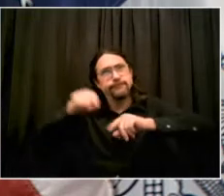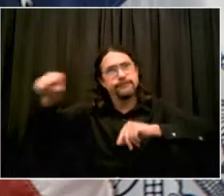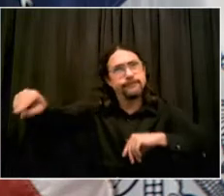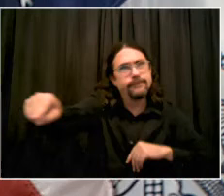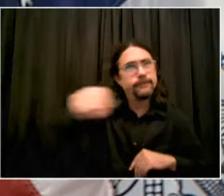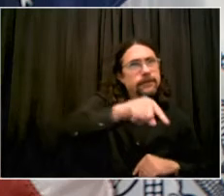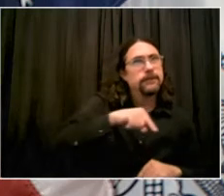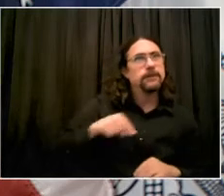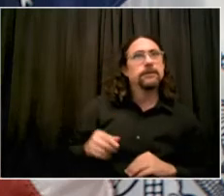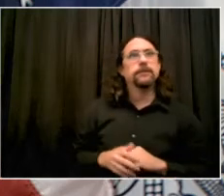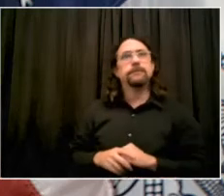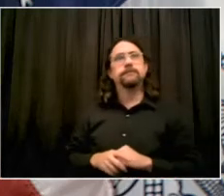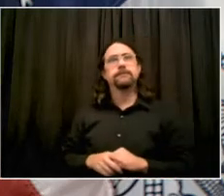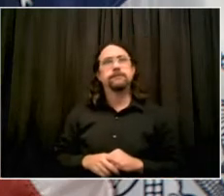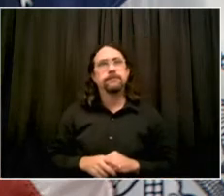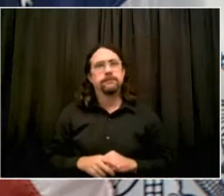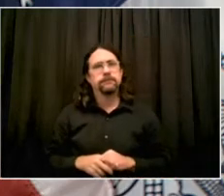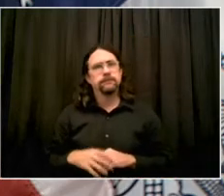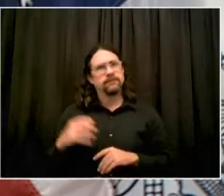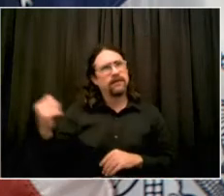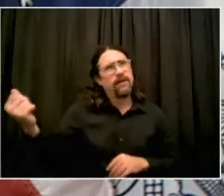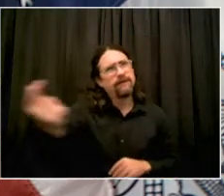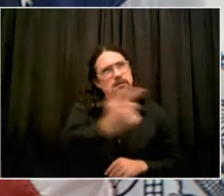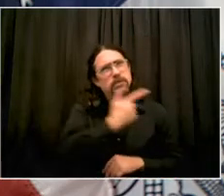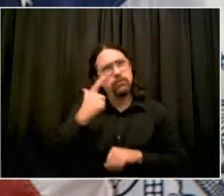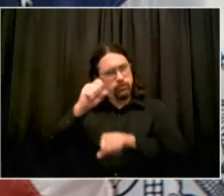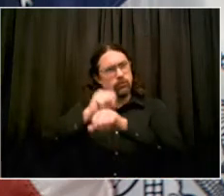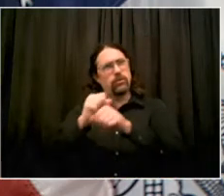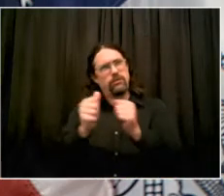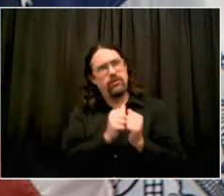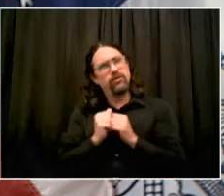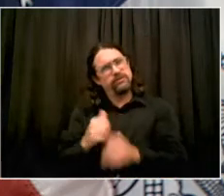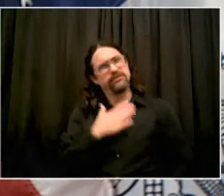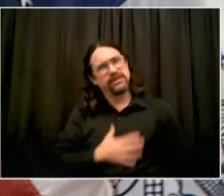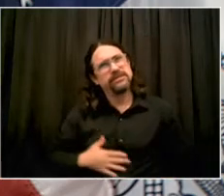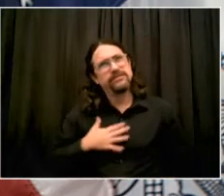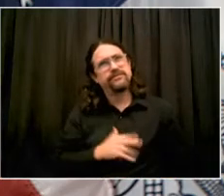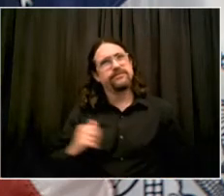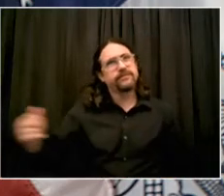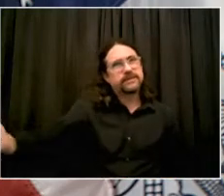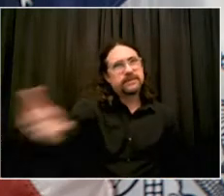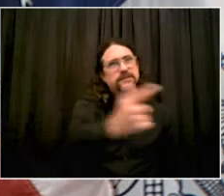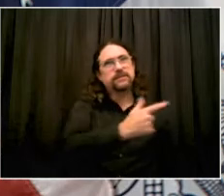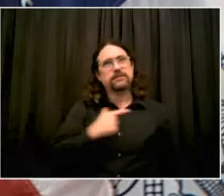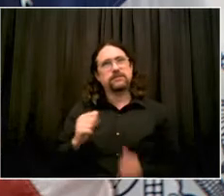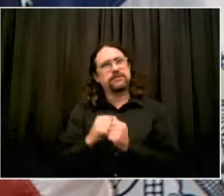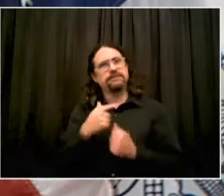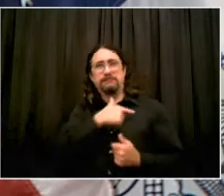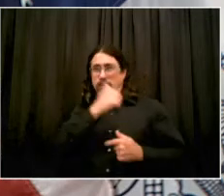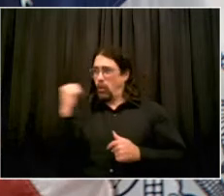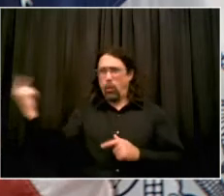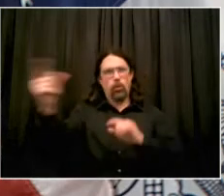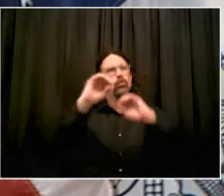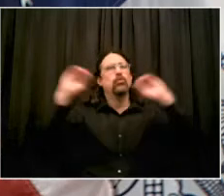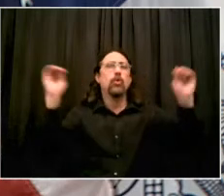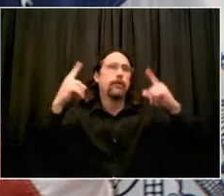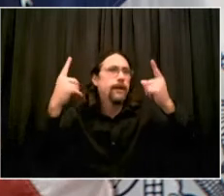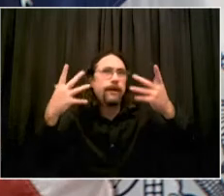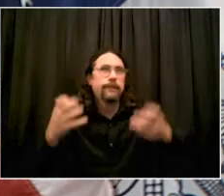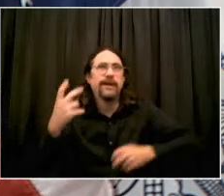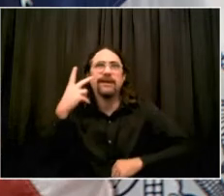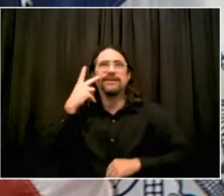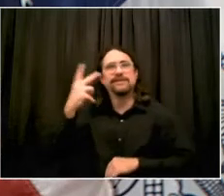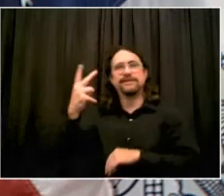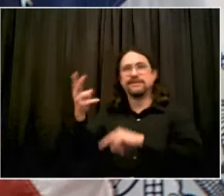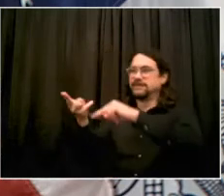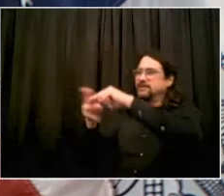but everyone has to be a part of it. But we also know that there have to be very tough measures ready to go, and that we will use